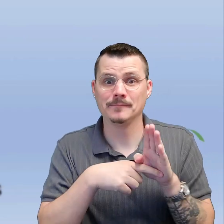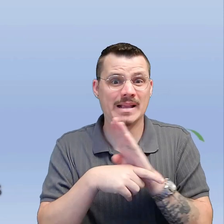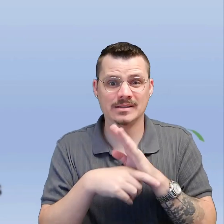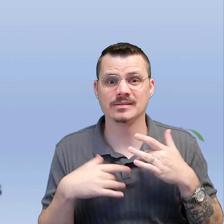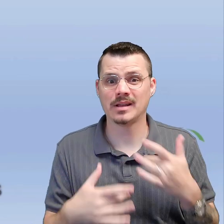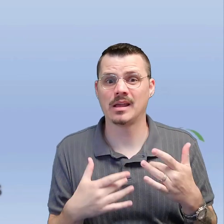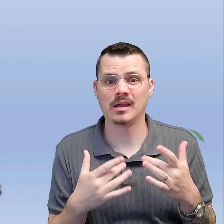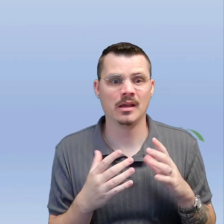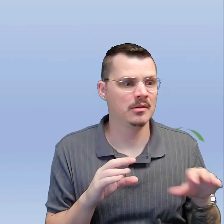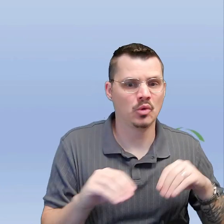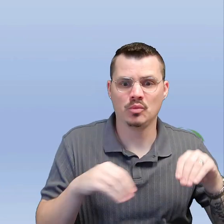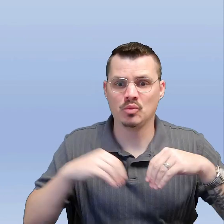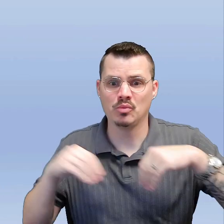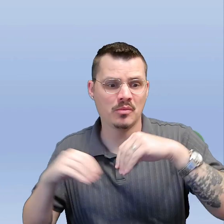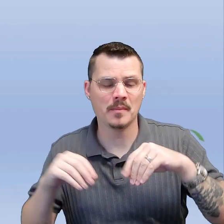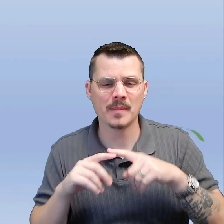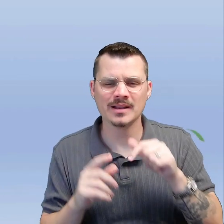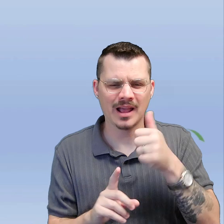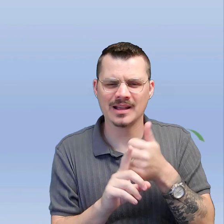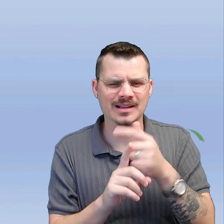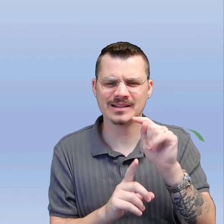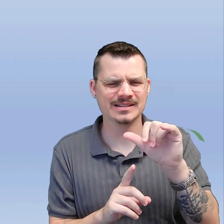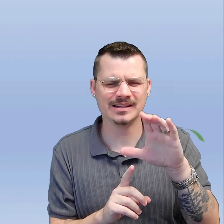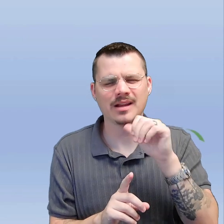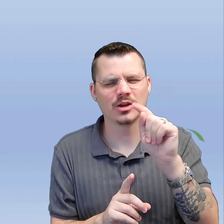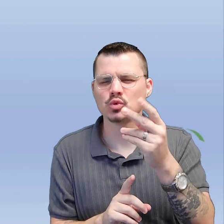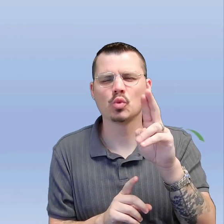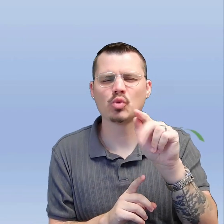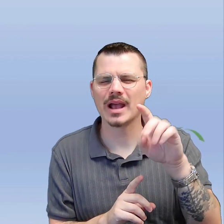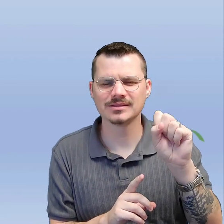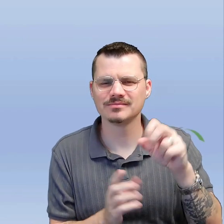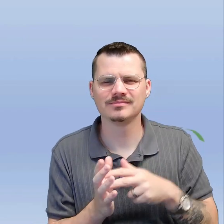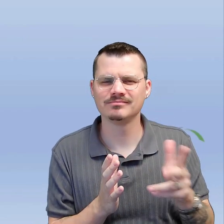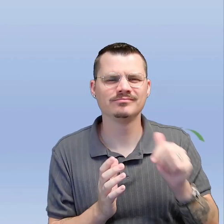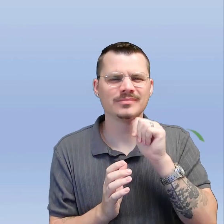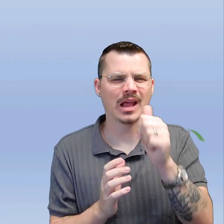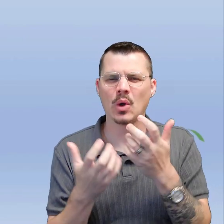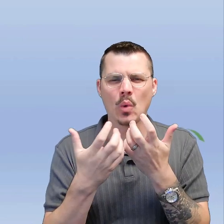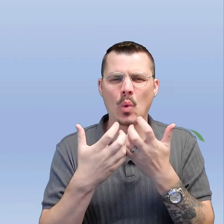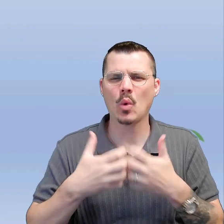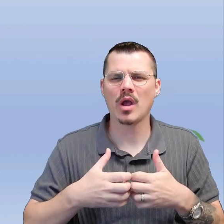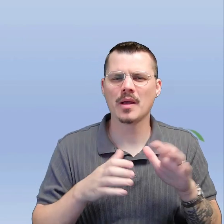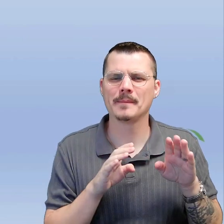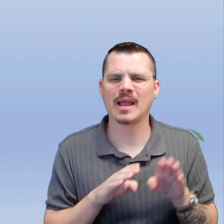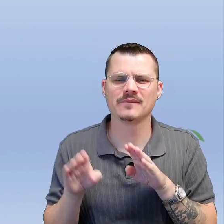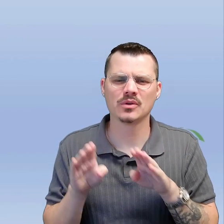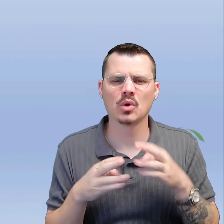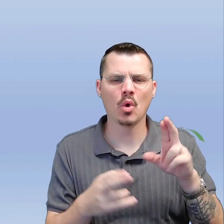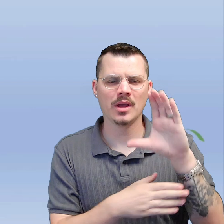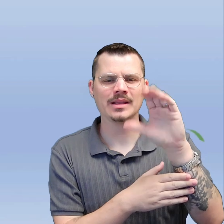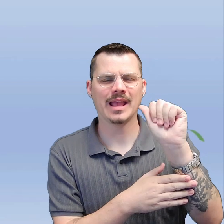all kinds of aimless movements, but they're not tics, it's not Tourette's syndrome, it's disorganized behavior.